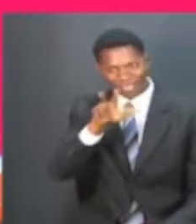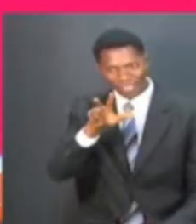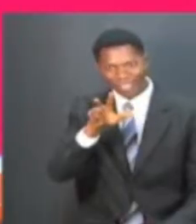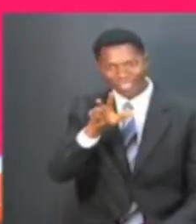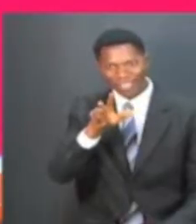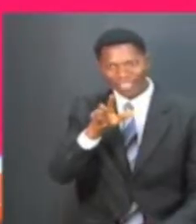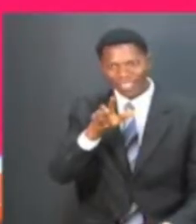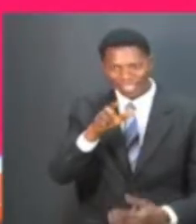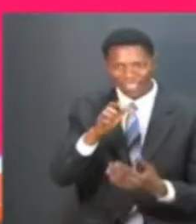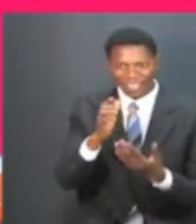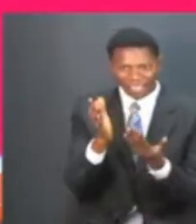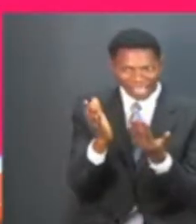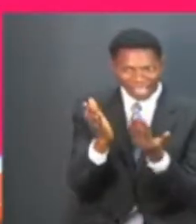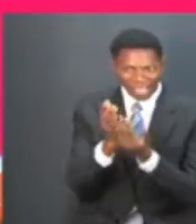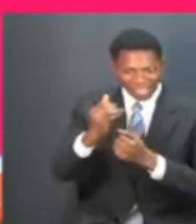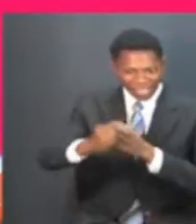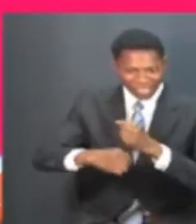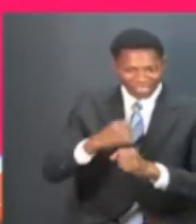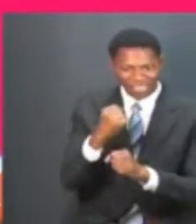academic year.